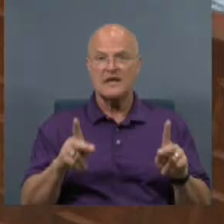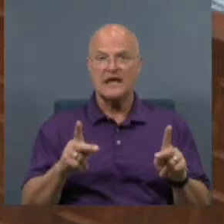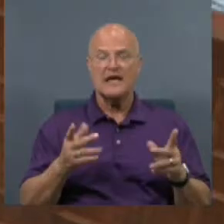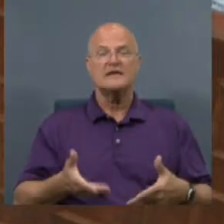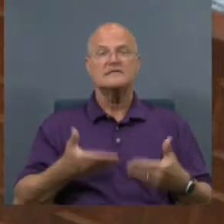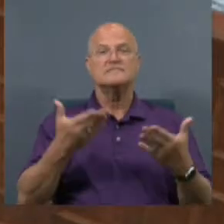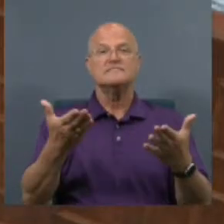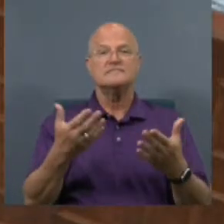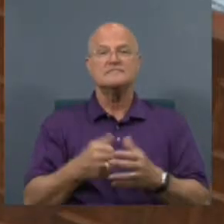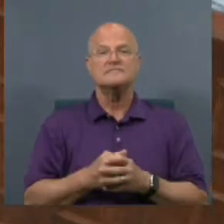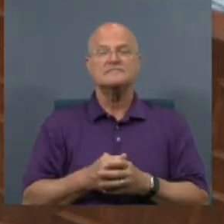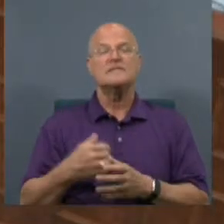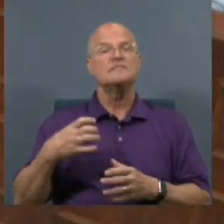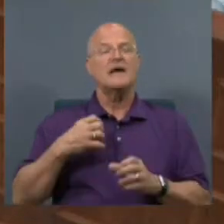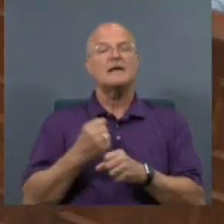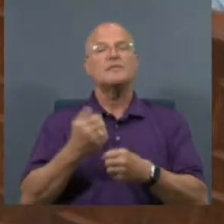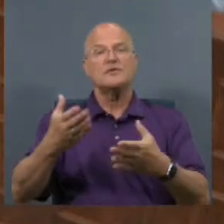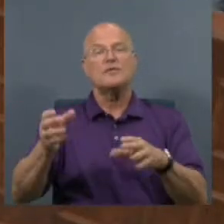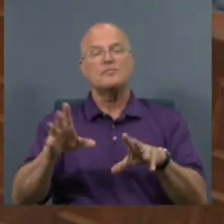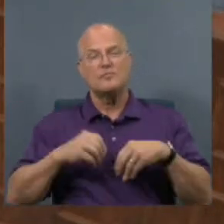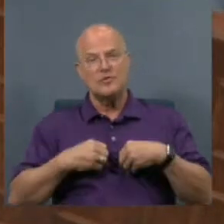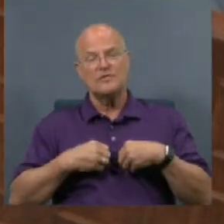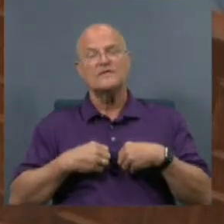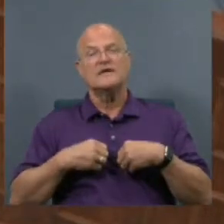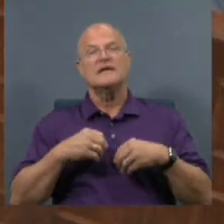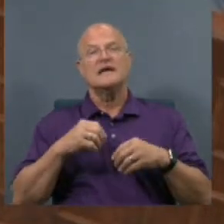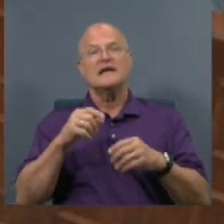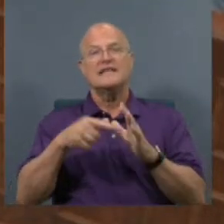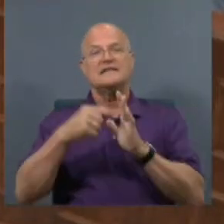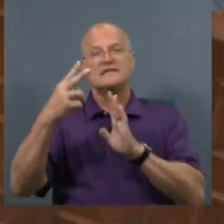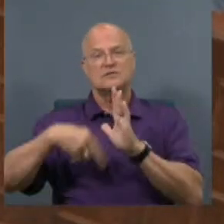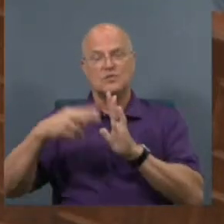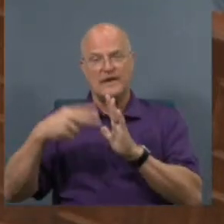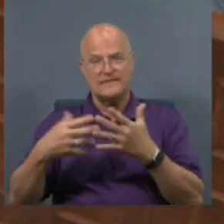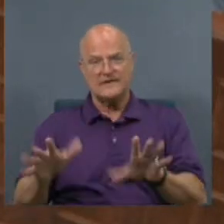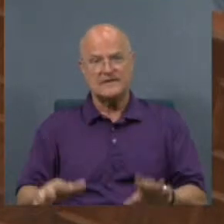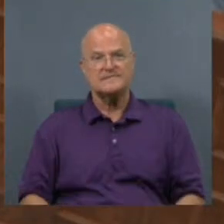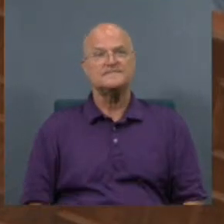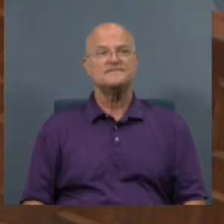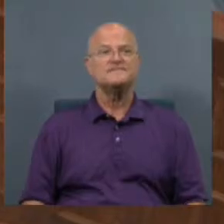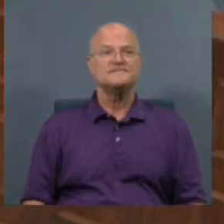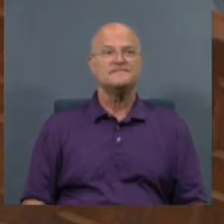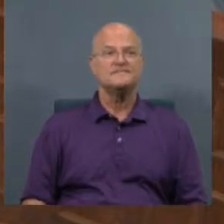entertain a motion on it. Mr. Chair, I make a motion to approve the consent agenda as read.